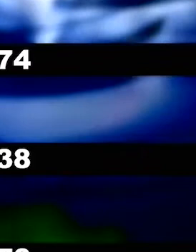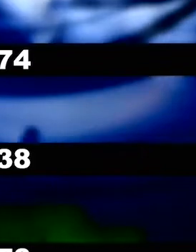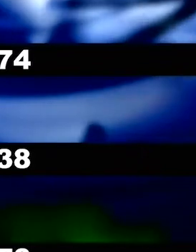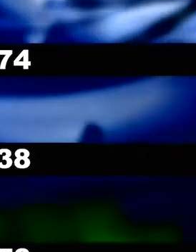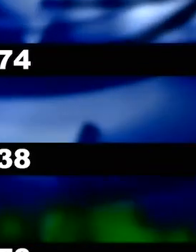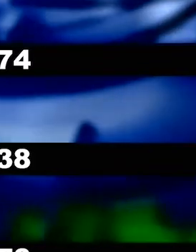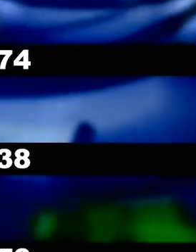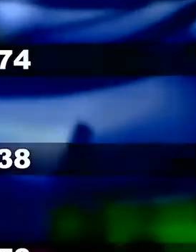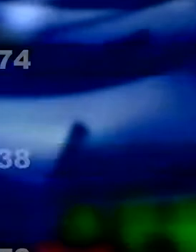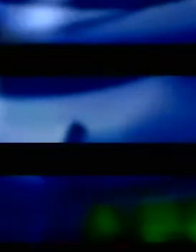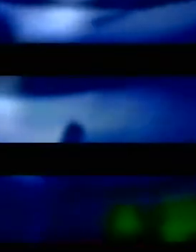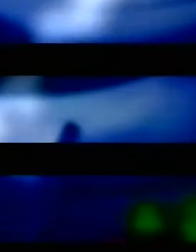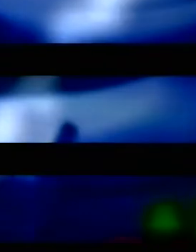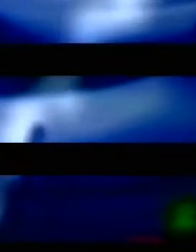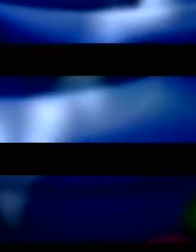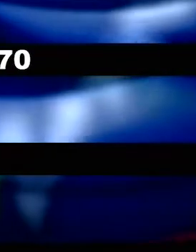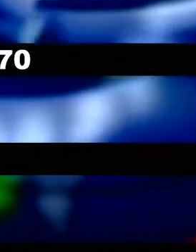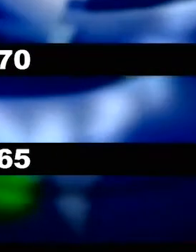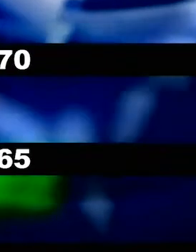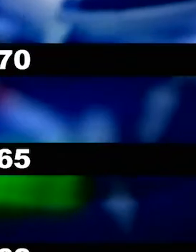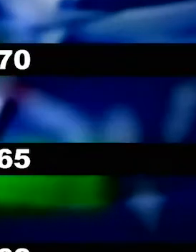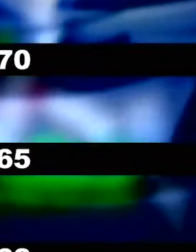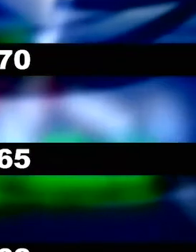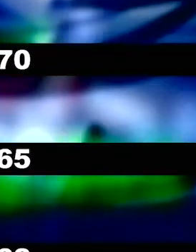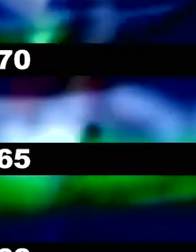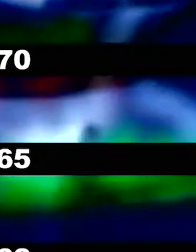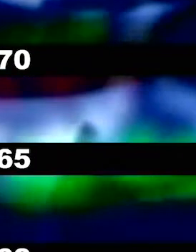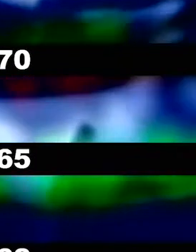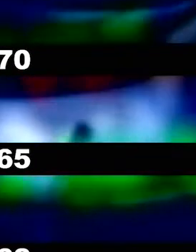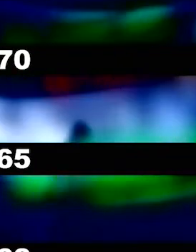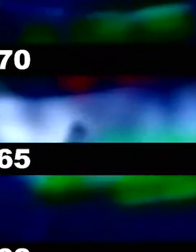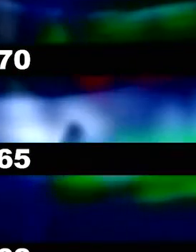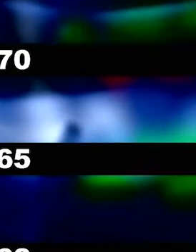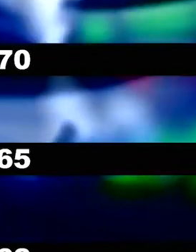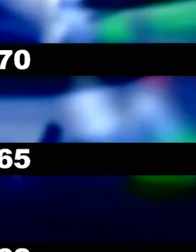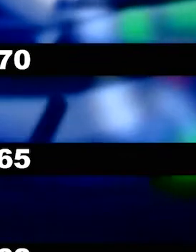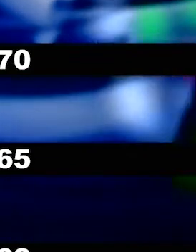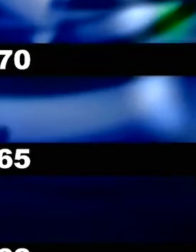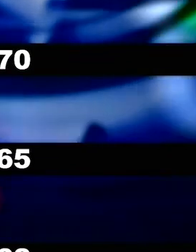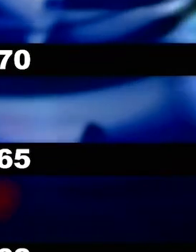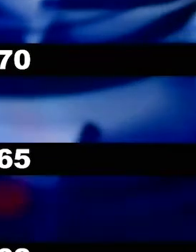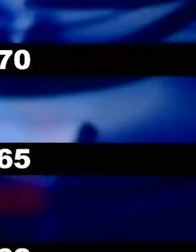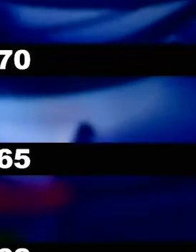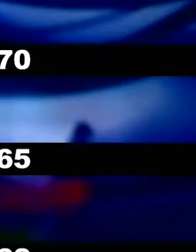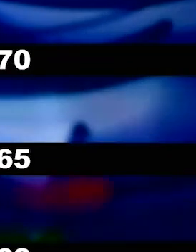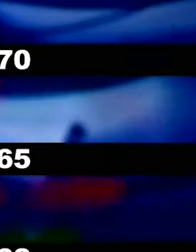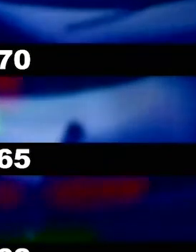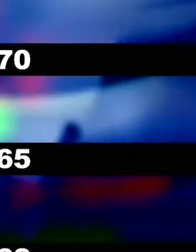shares. In Trinidad and Tobago, JMMB Group Limited was the volume leader with